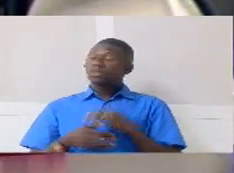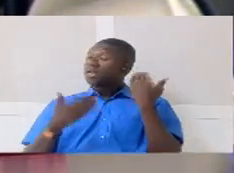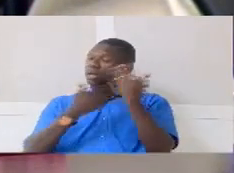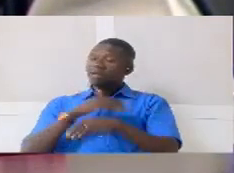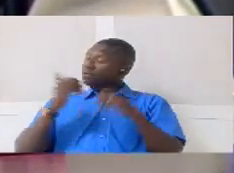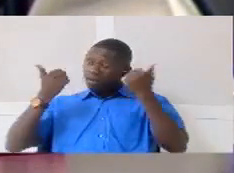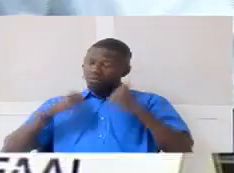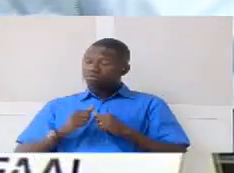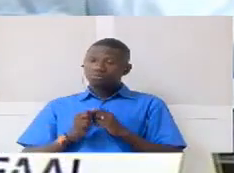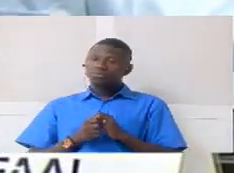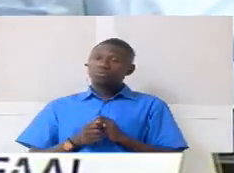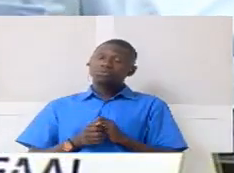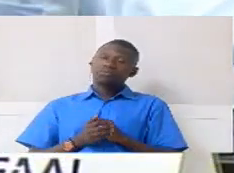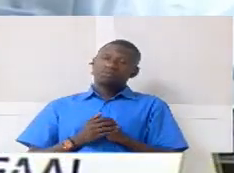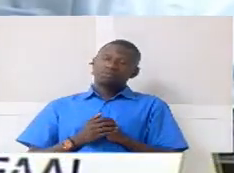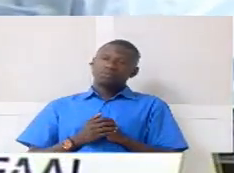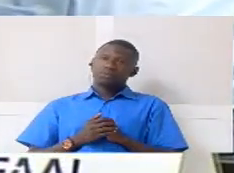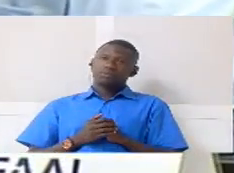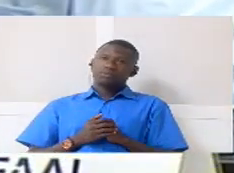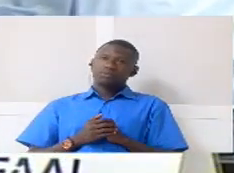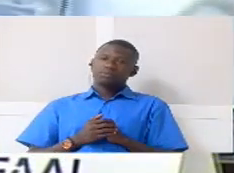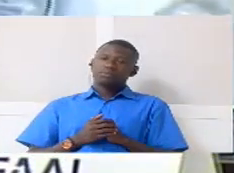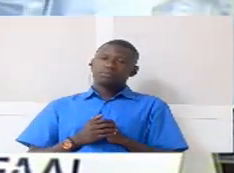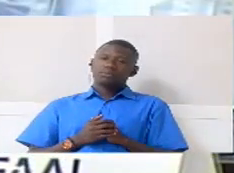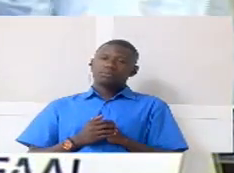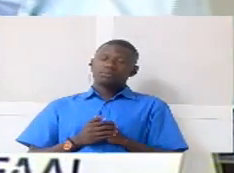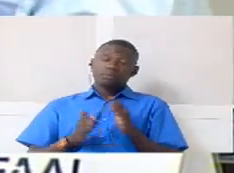happened. In fact, not only are these